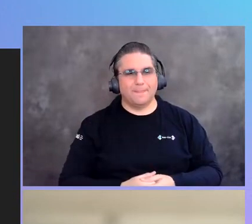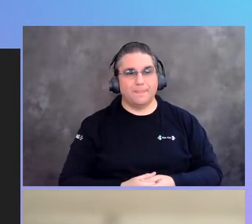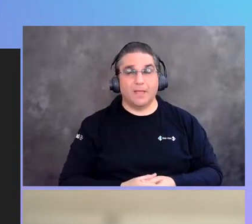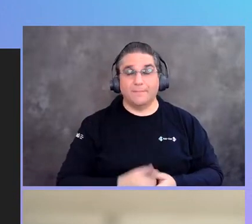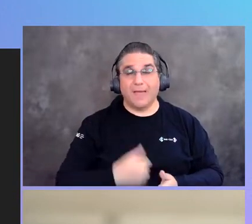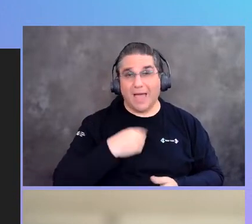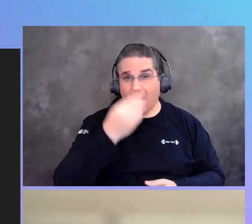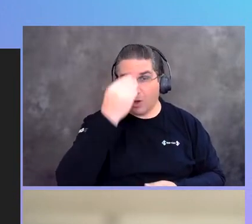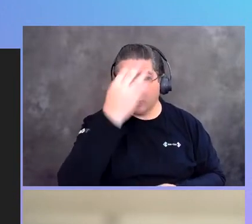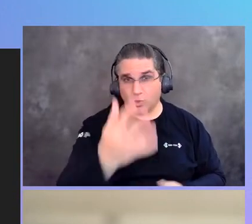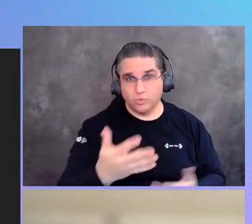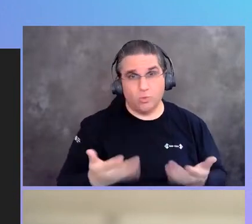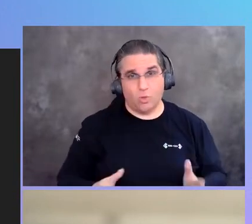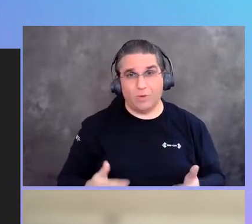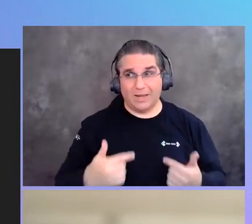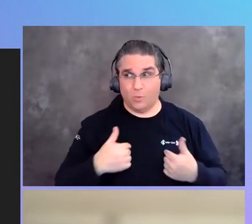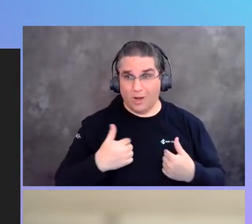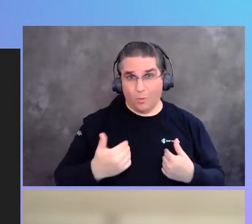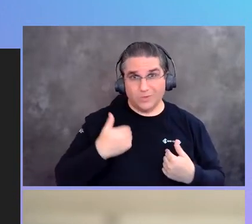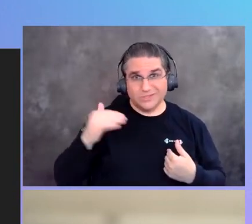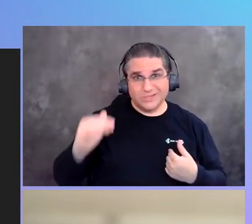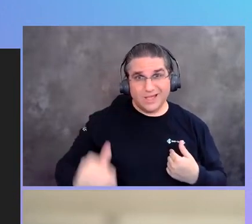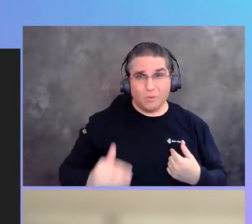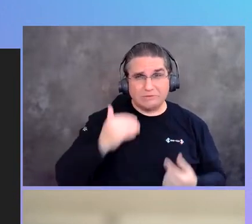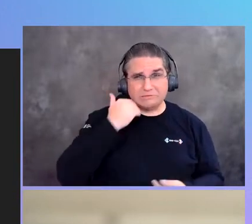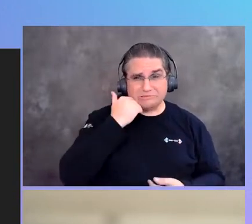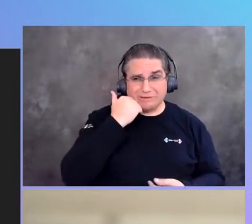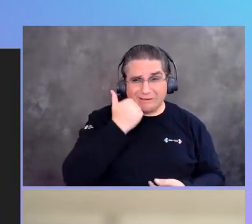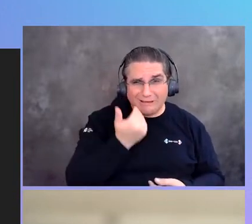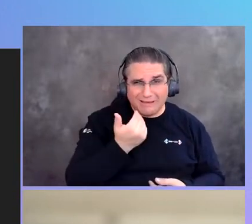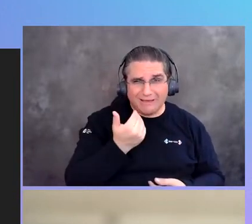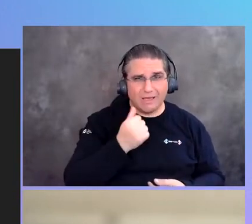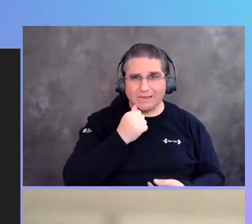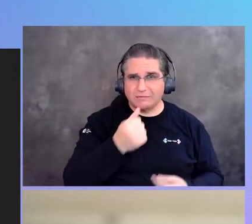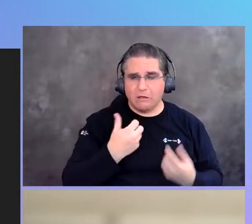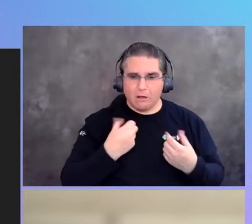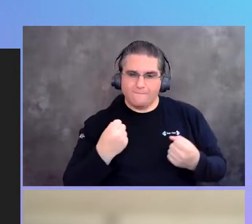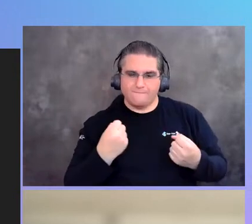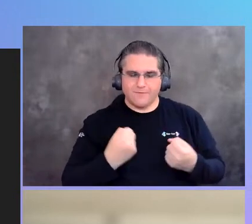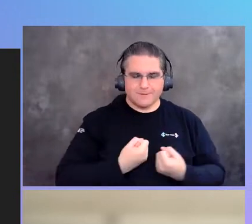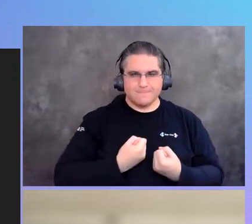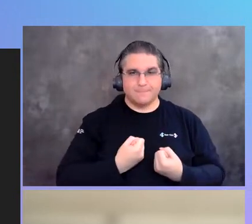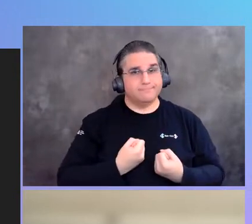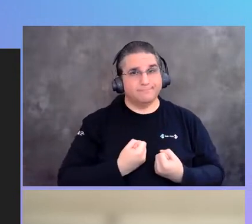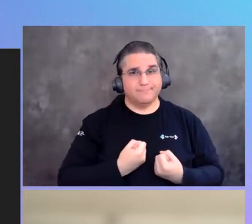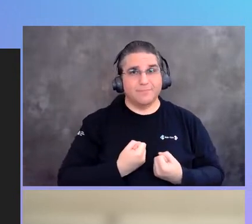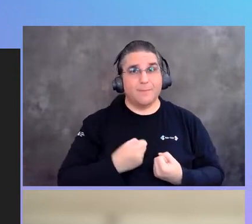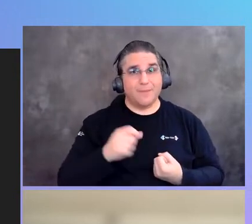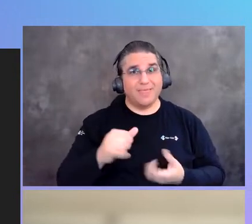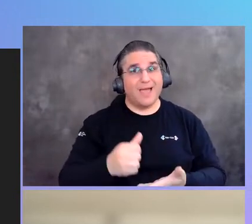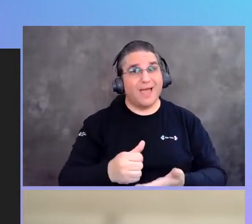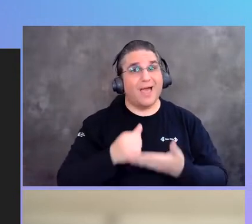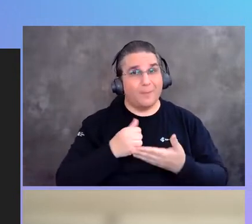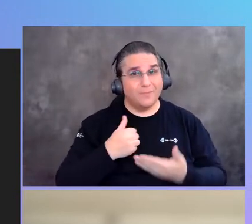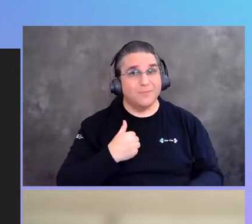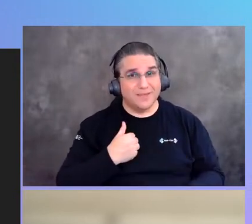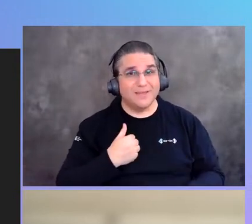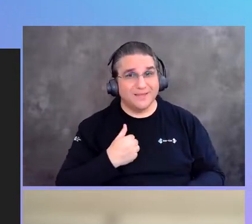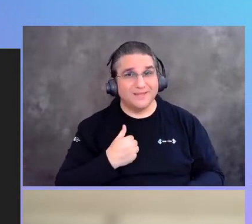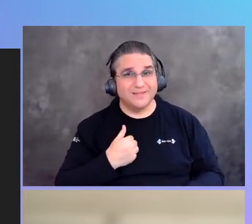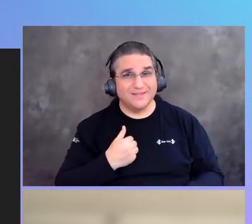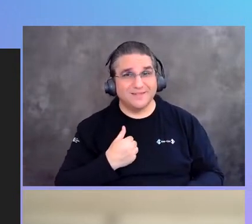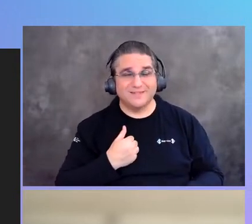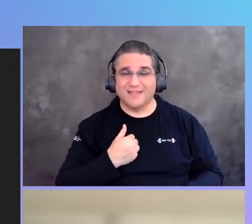very shy child, not very confident, but that really helped me. And I can't impress that enough on people.